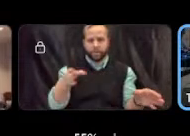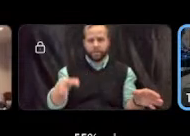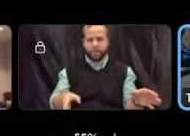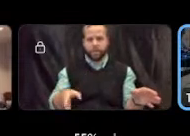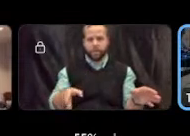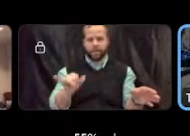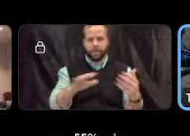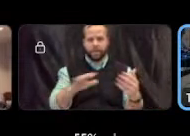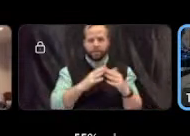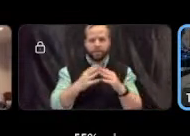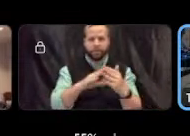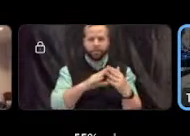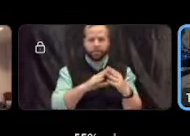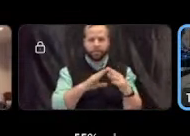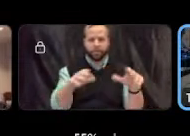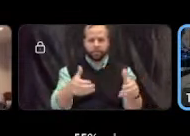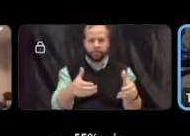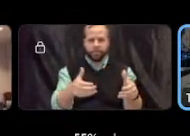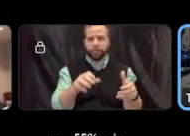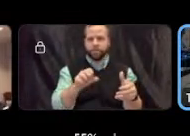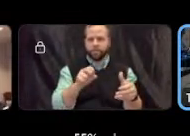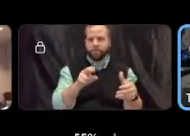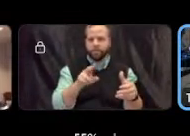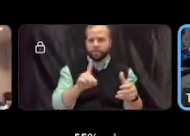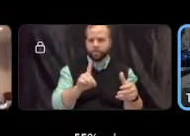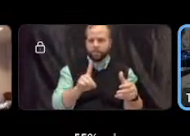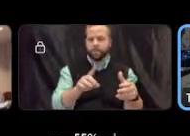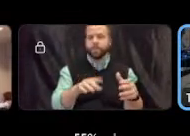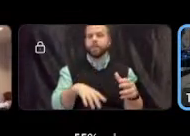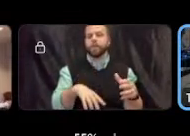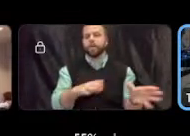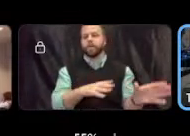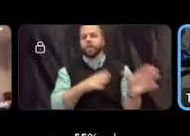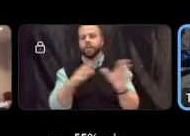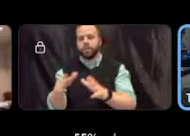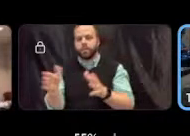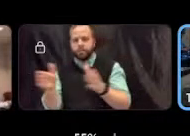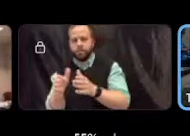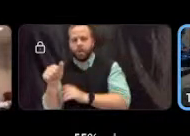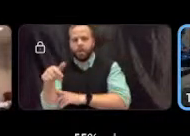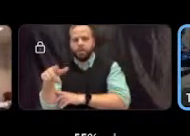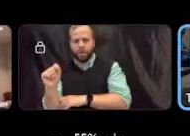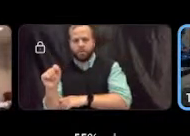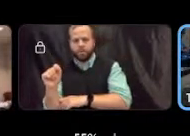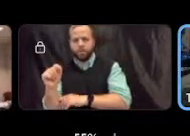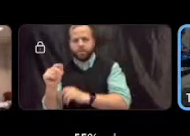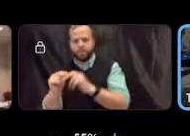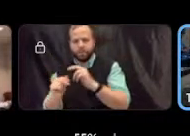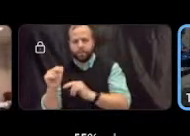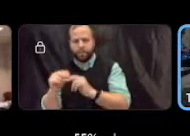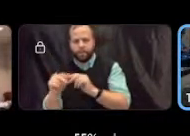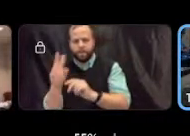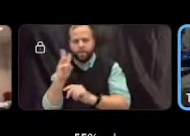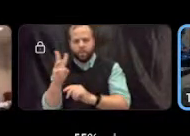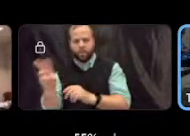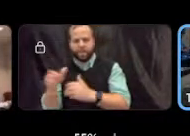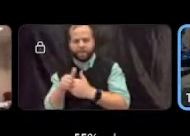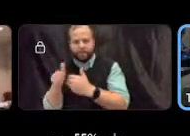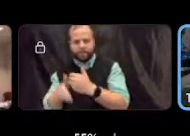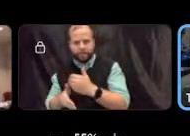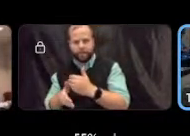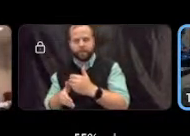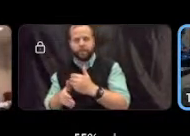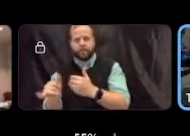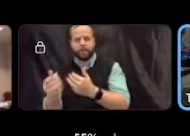subdivision, and a small apartment complex of 24 units, 3 buildings on the west side of the